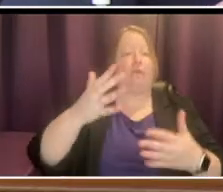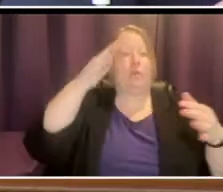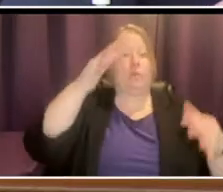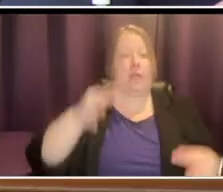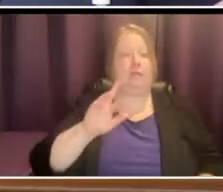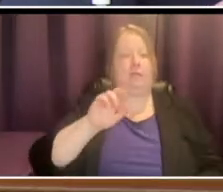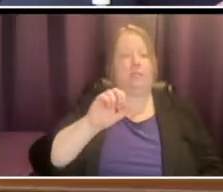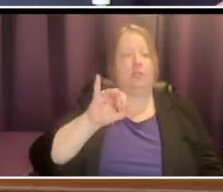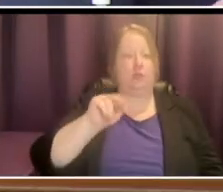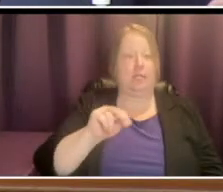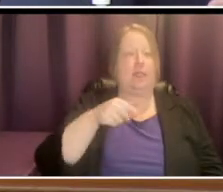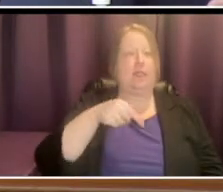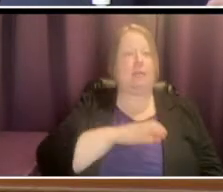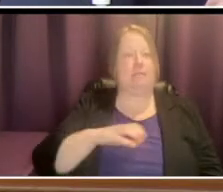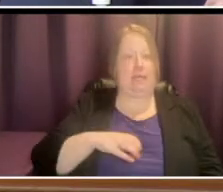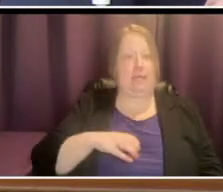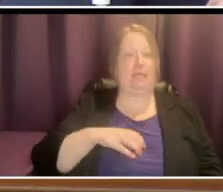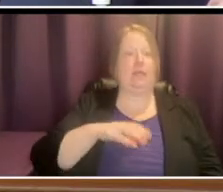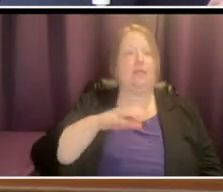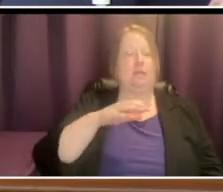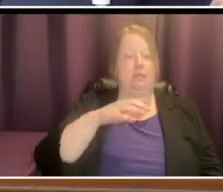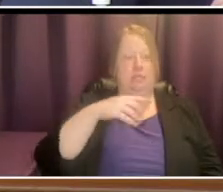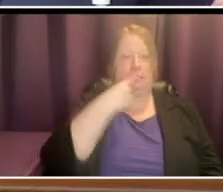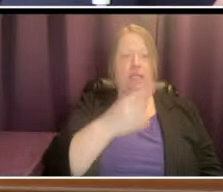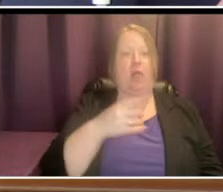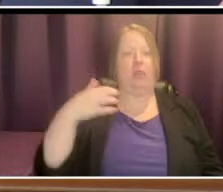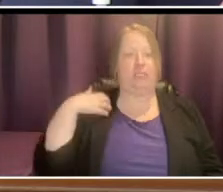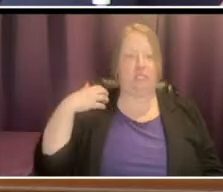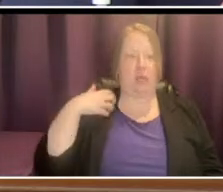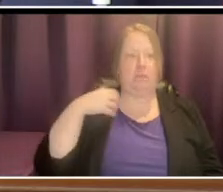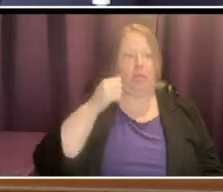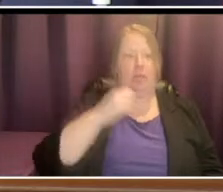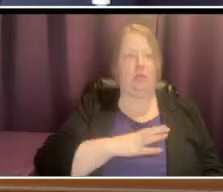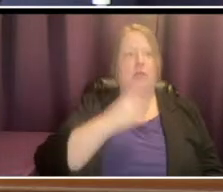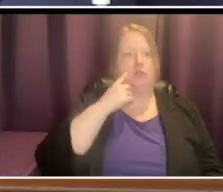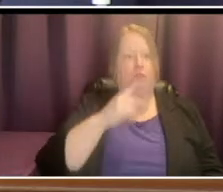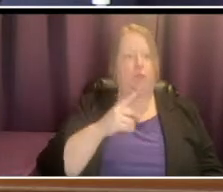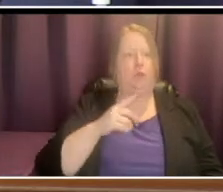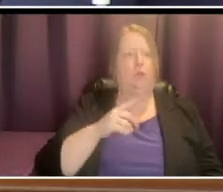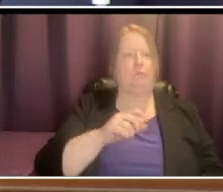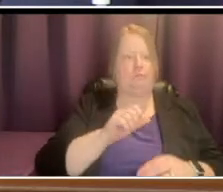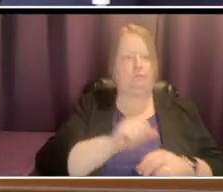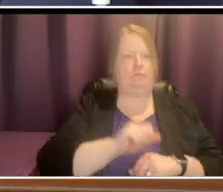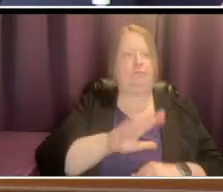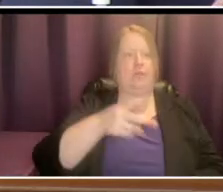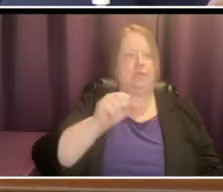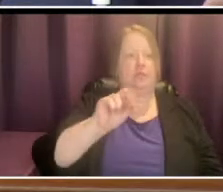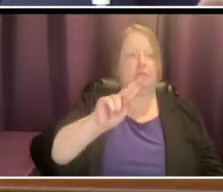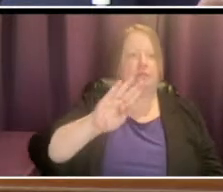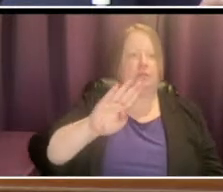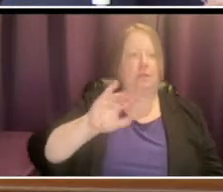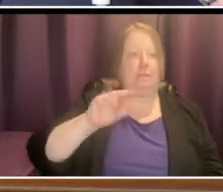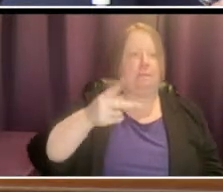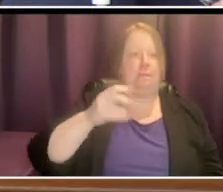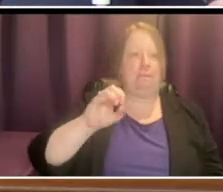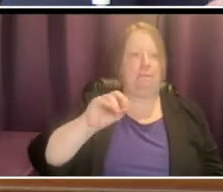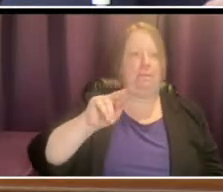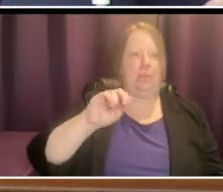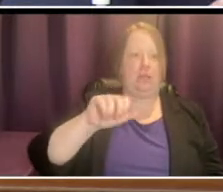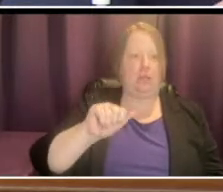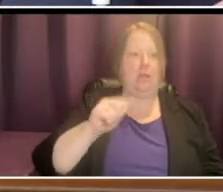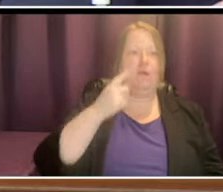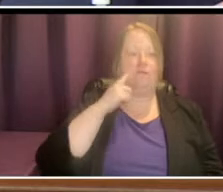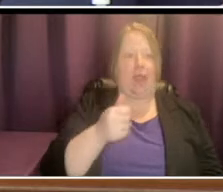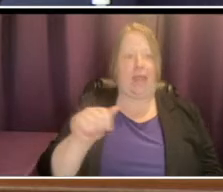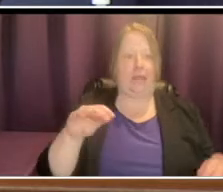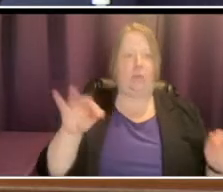subpoena for relevant documents and testimony under oath from Donald John Trump in connection with